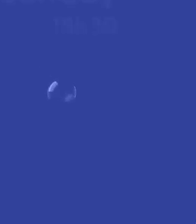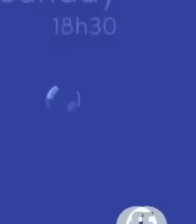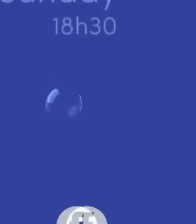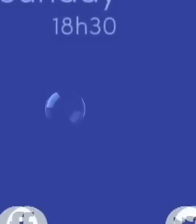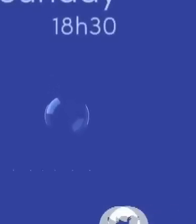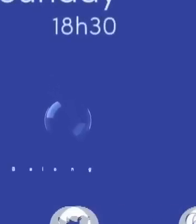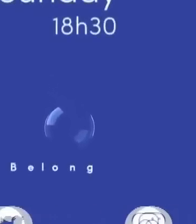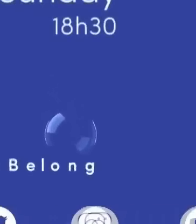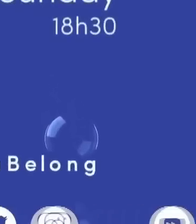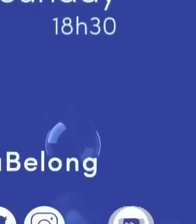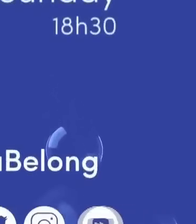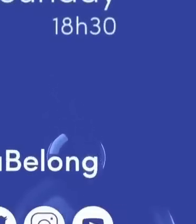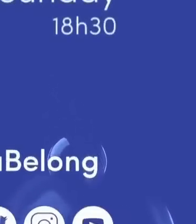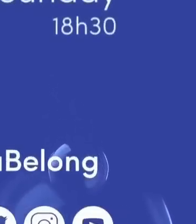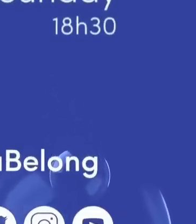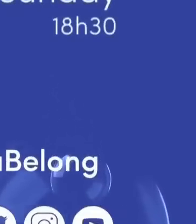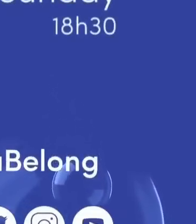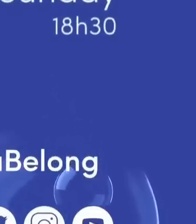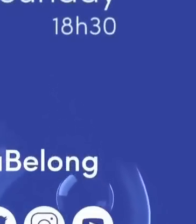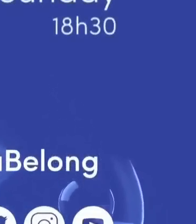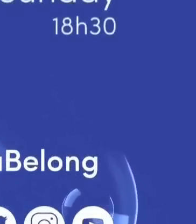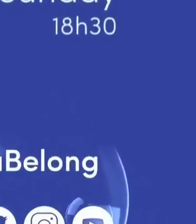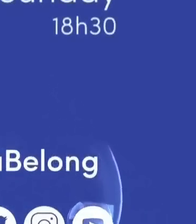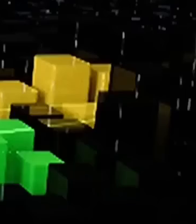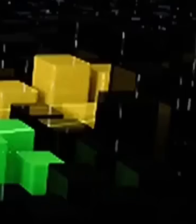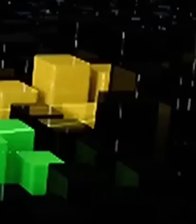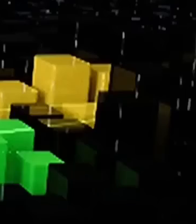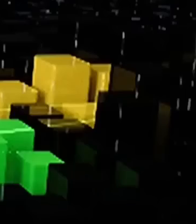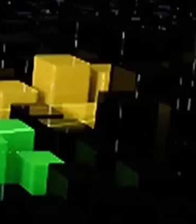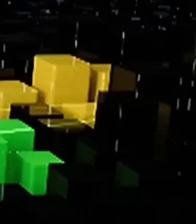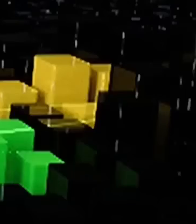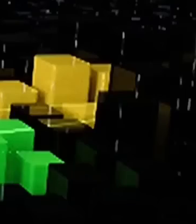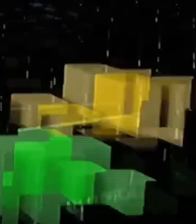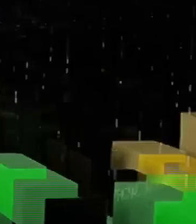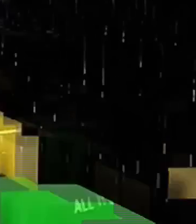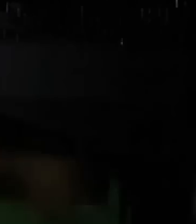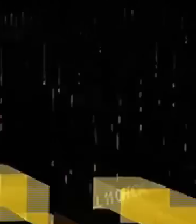Sunday, 6:30, SABC2.